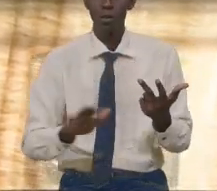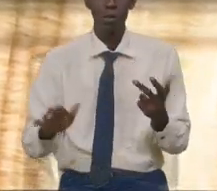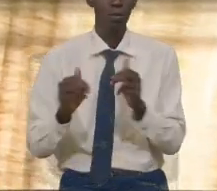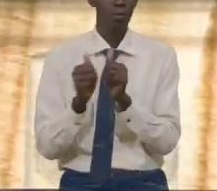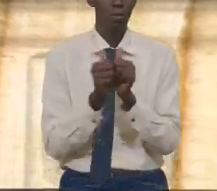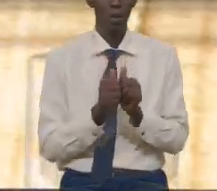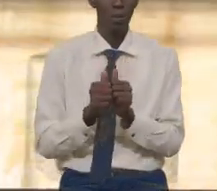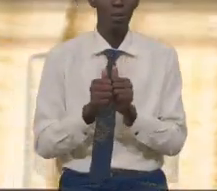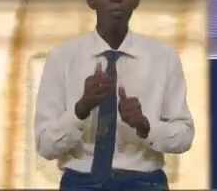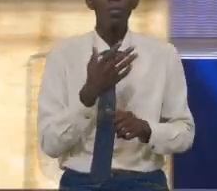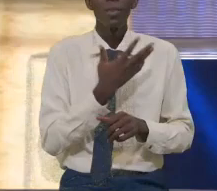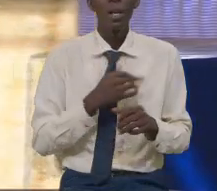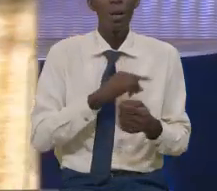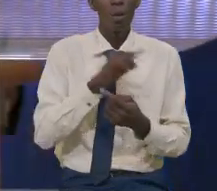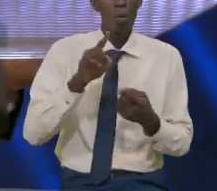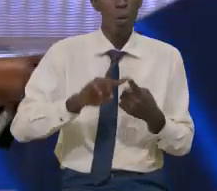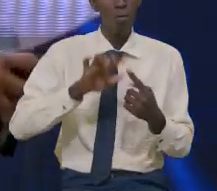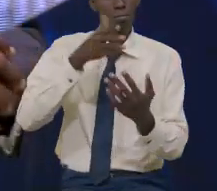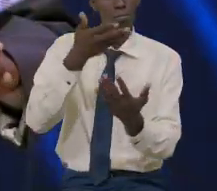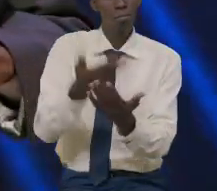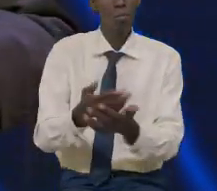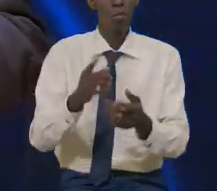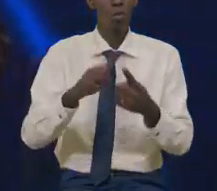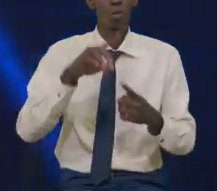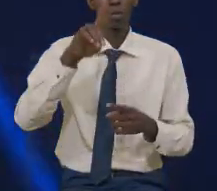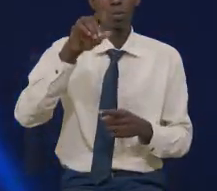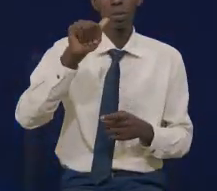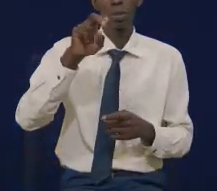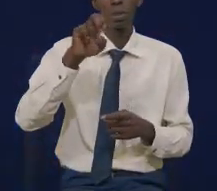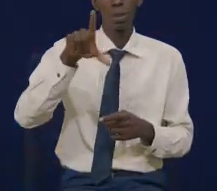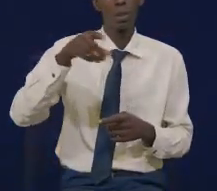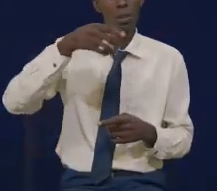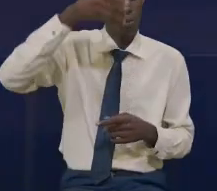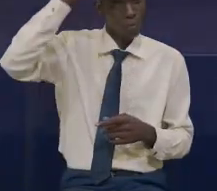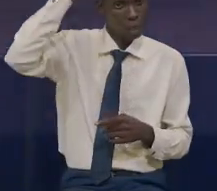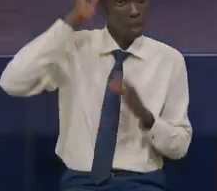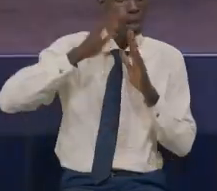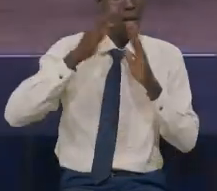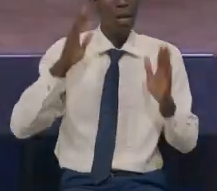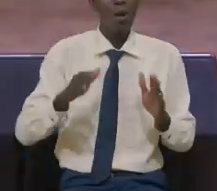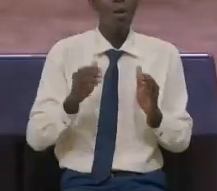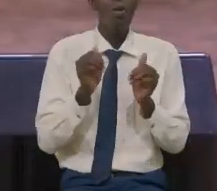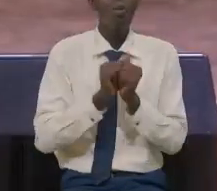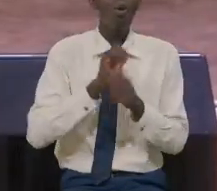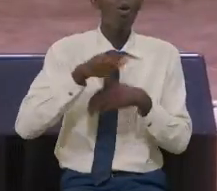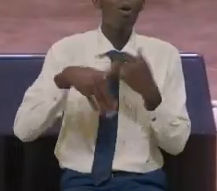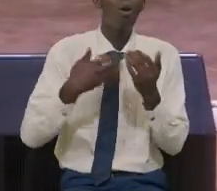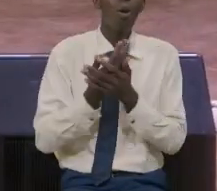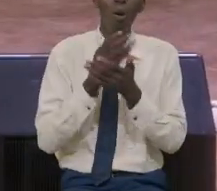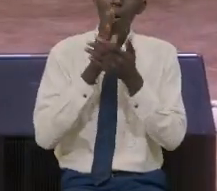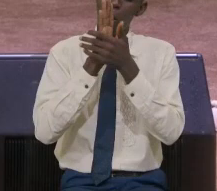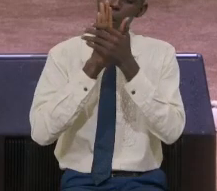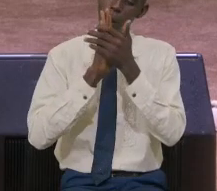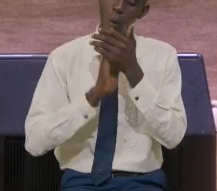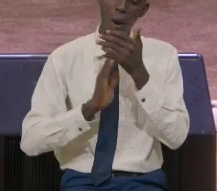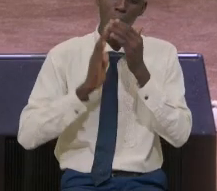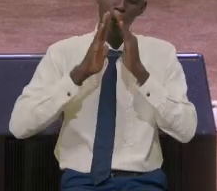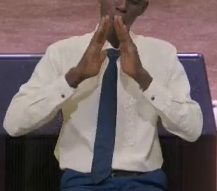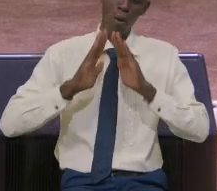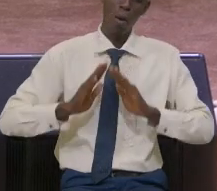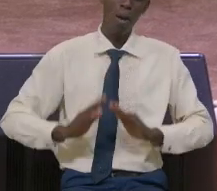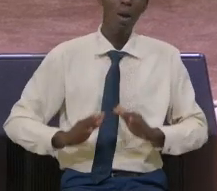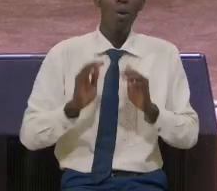Abednego. When they go to Daniel, Daniel with calmness, and Daniel with stillness, and Daniel with